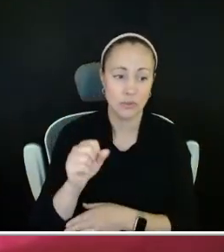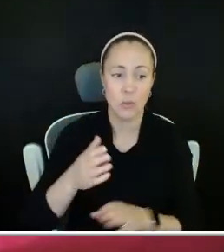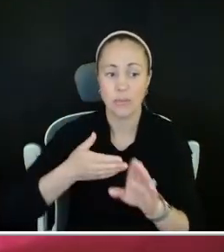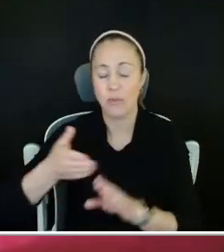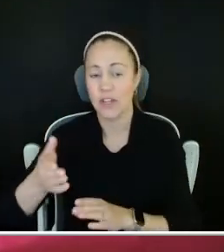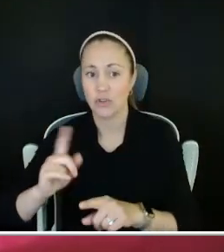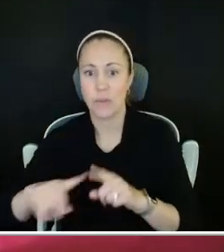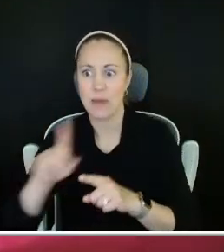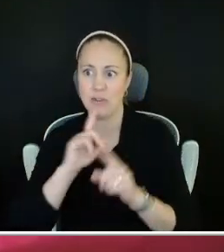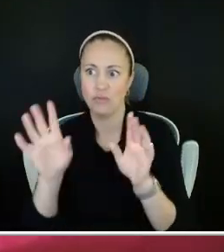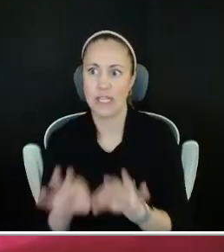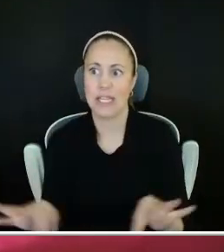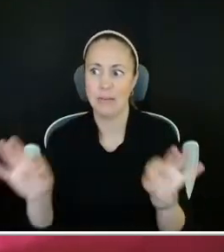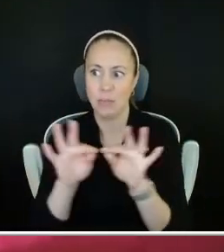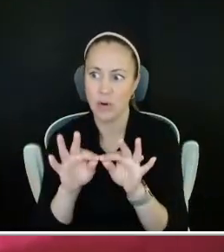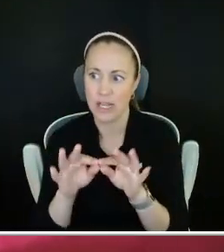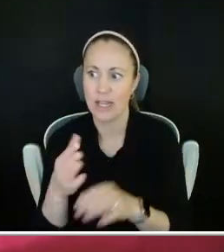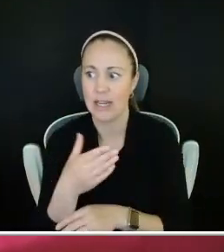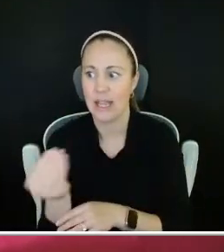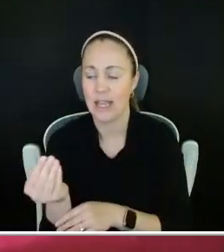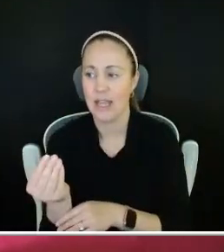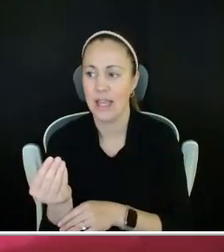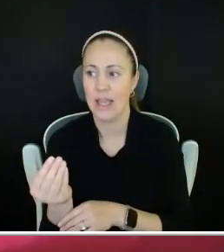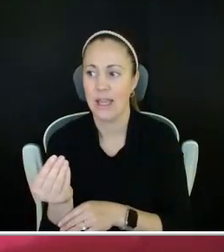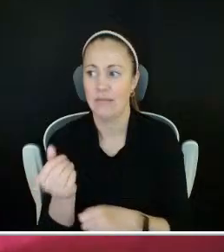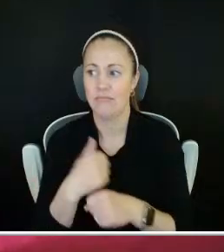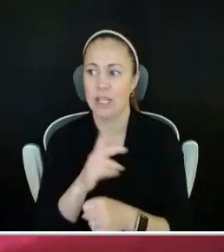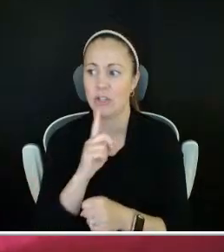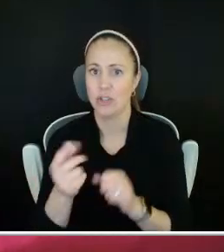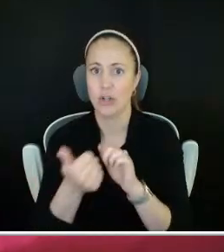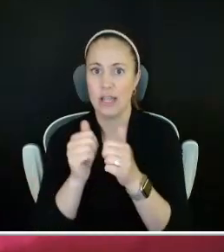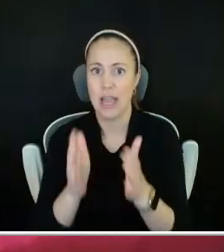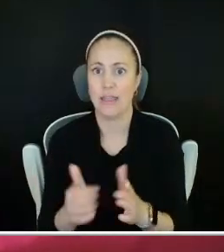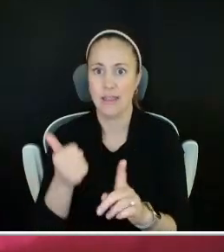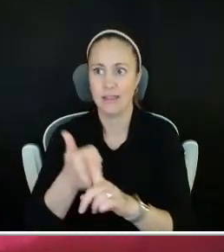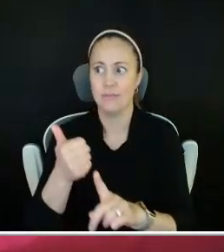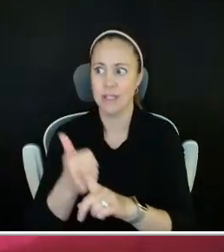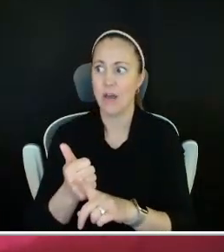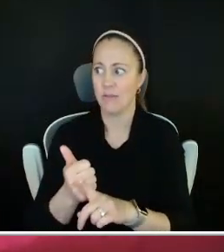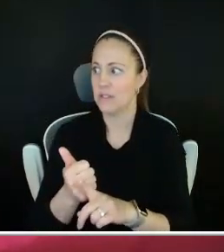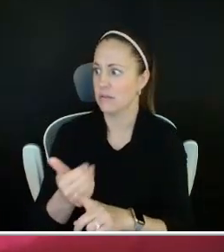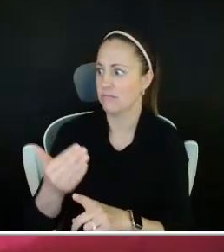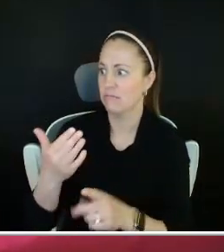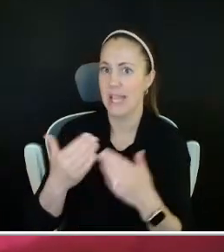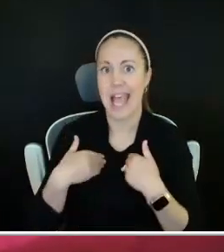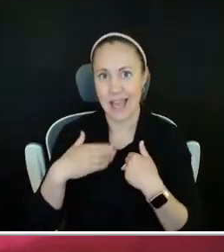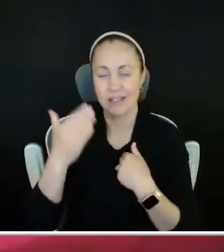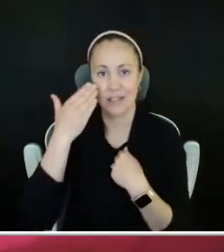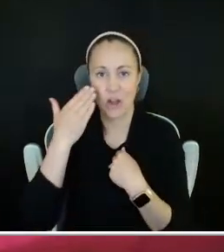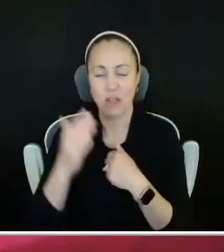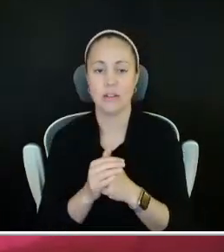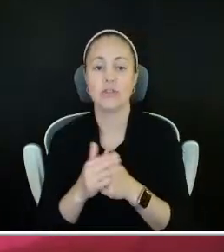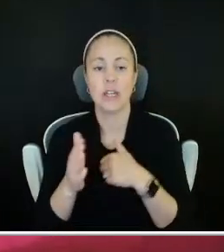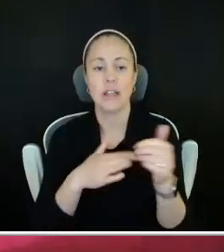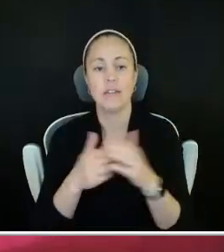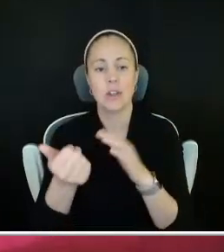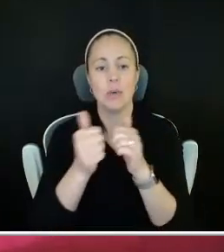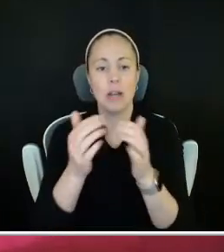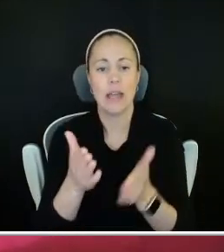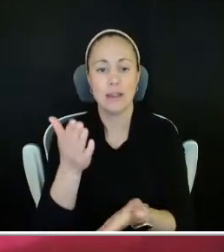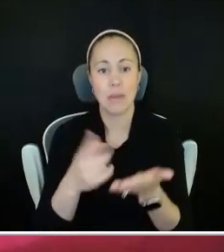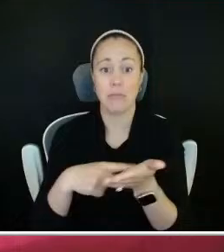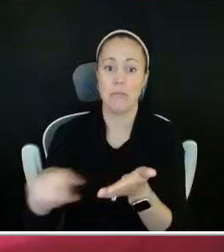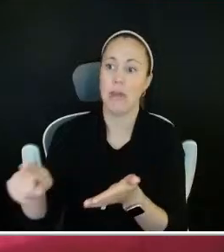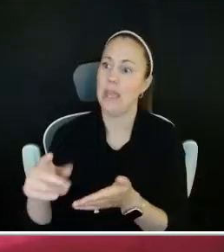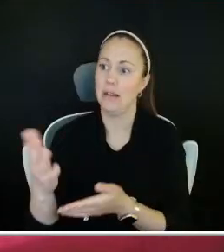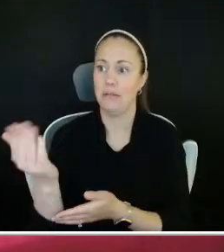very important in terms of the athlete themselves. And even though an athlete may be paid $15 million